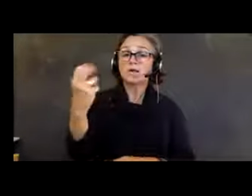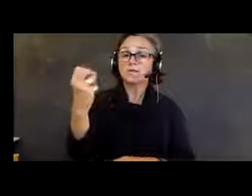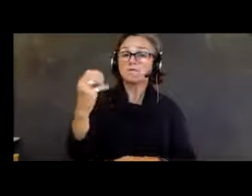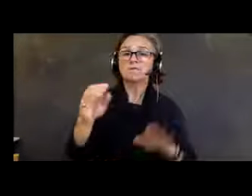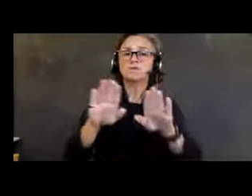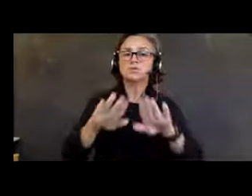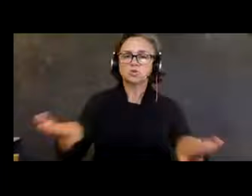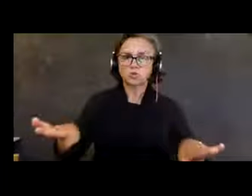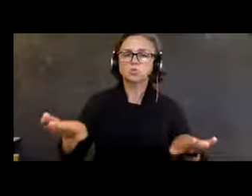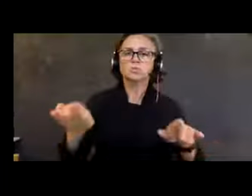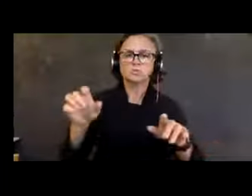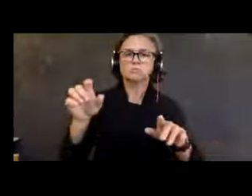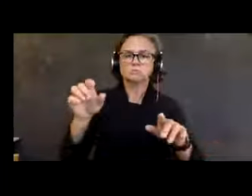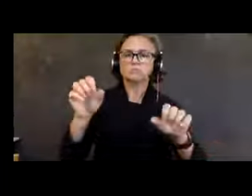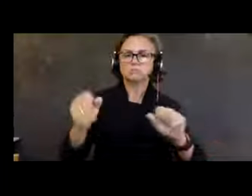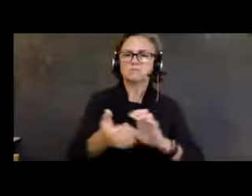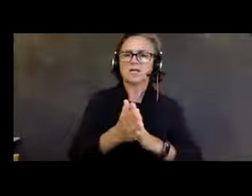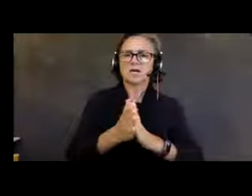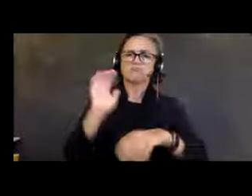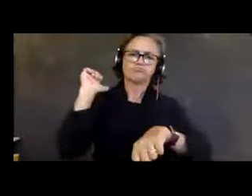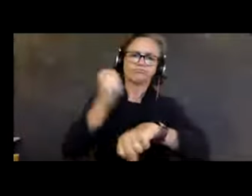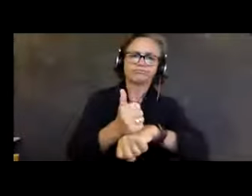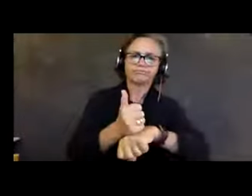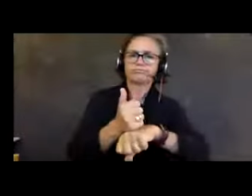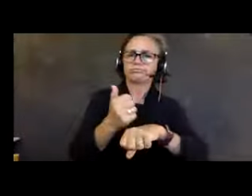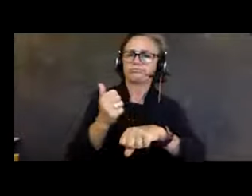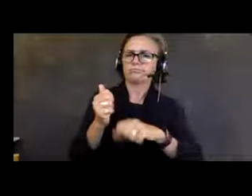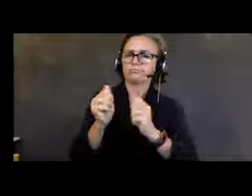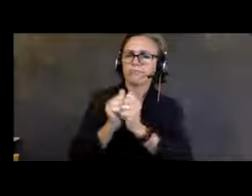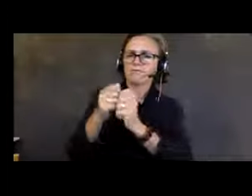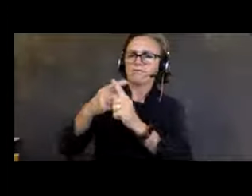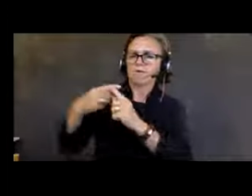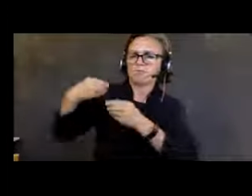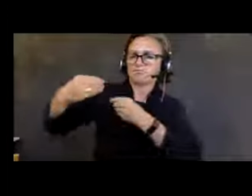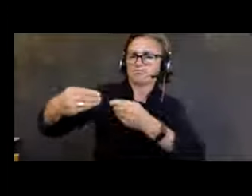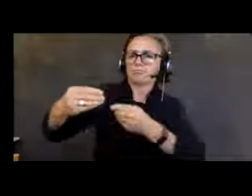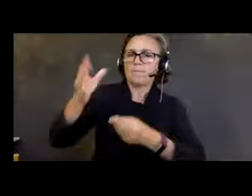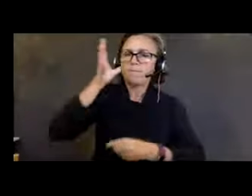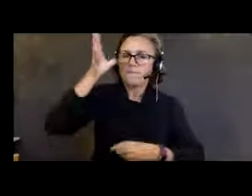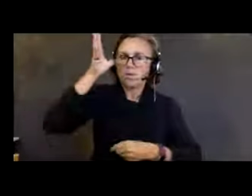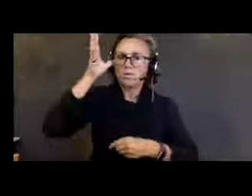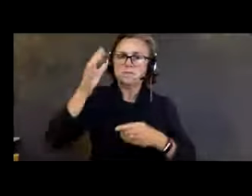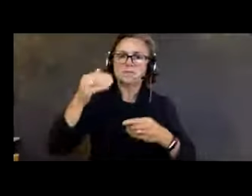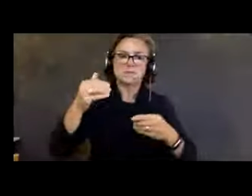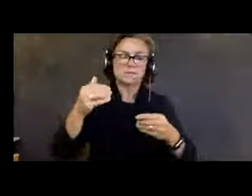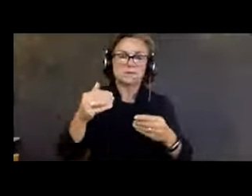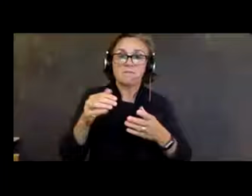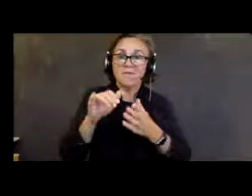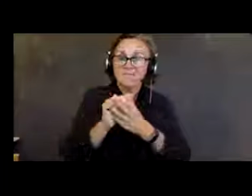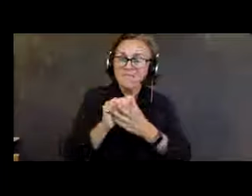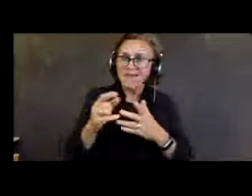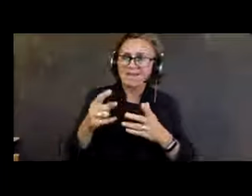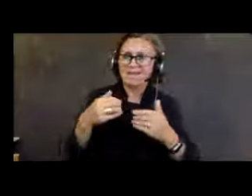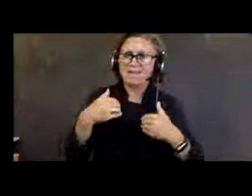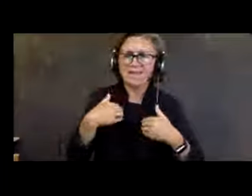bias. But this time from birth to 12, though, it gives parents a great opportunity,